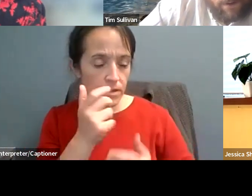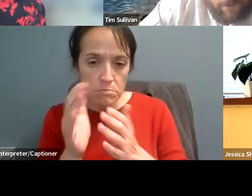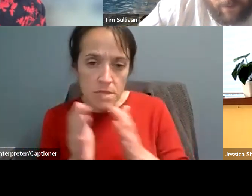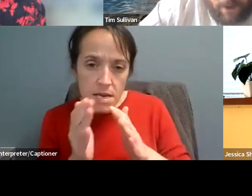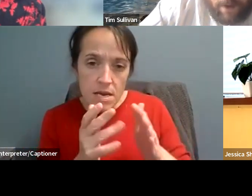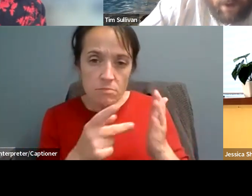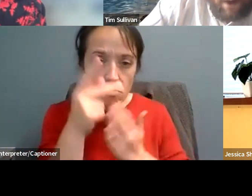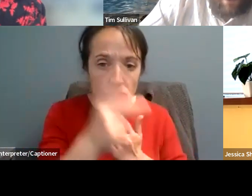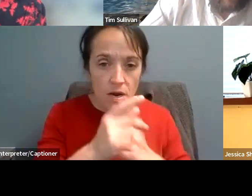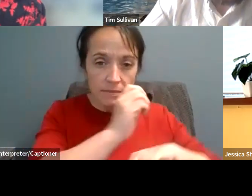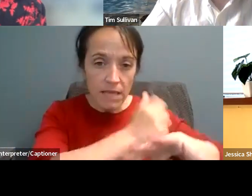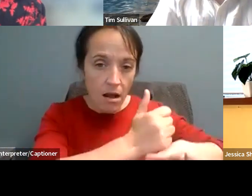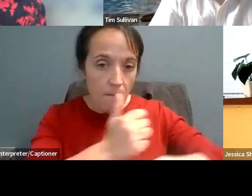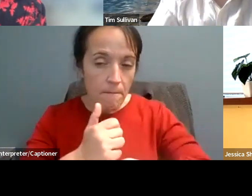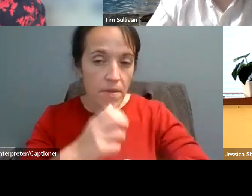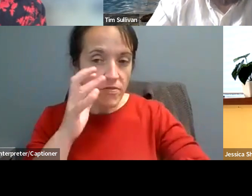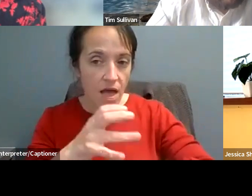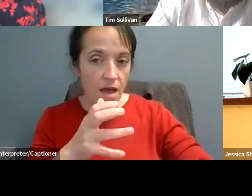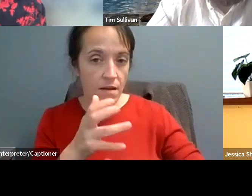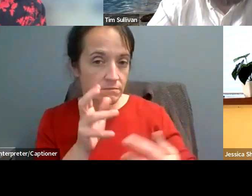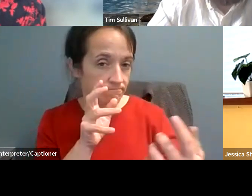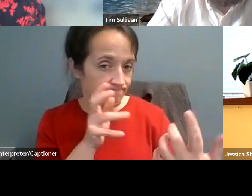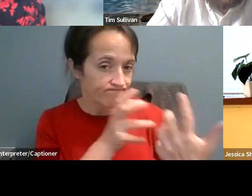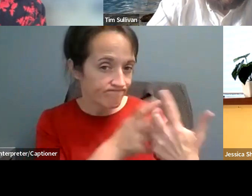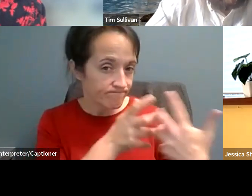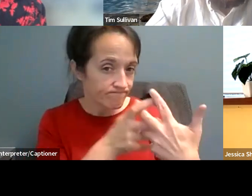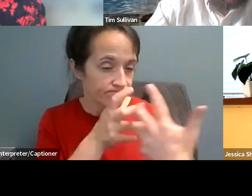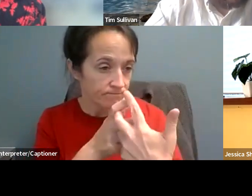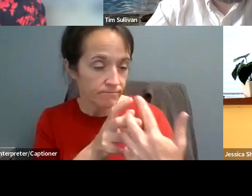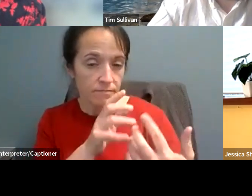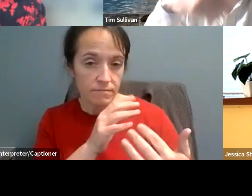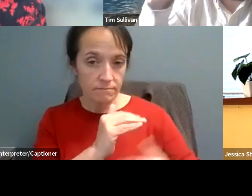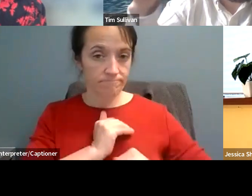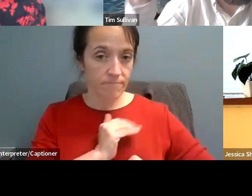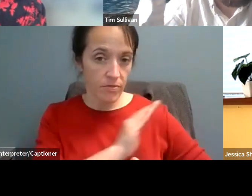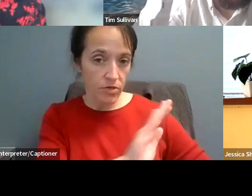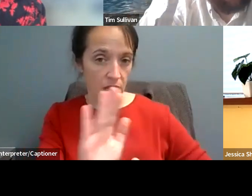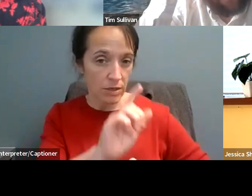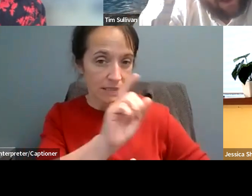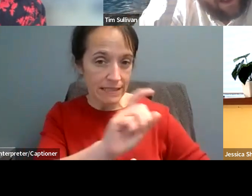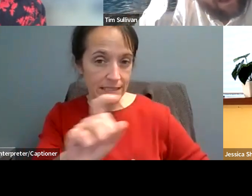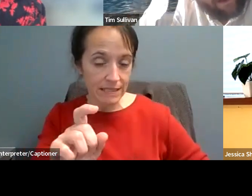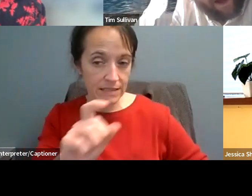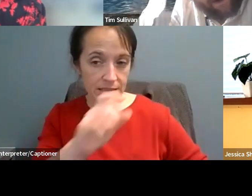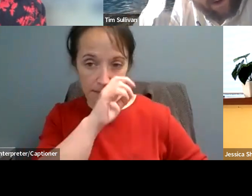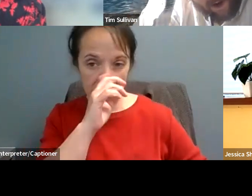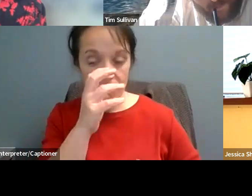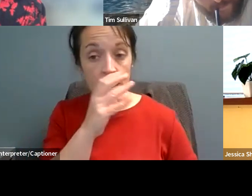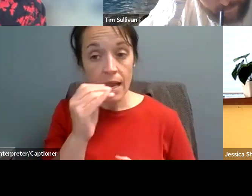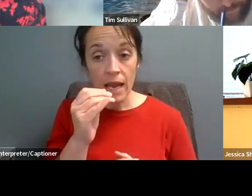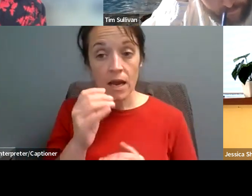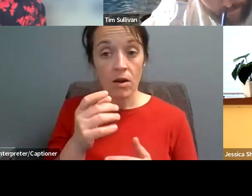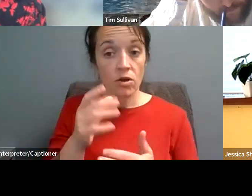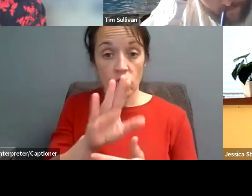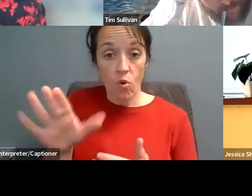needs and highlight the breadth of innovative work that you all are doing are really key to that.